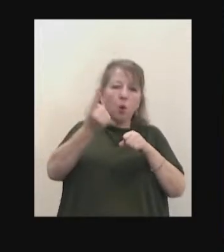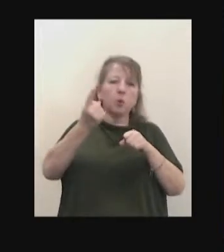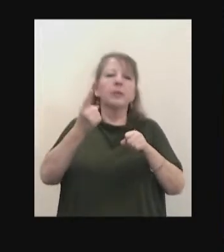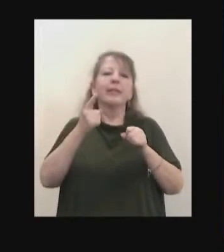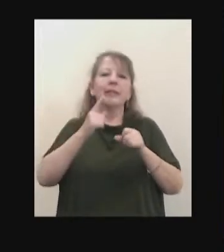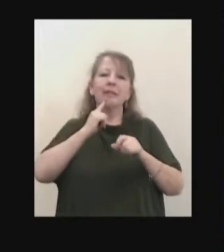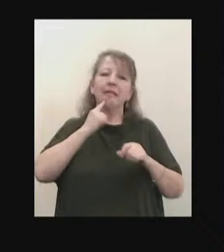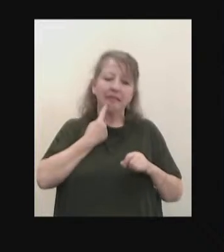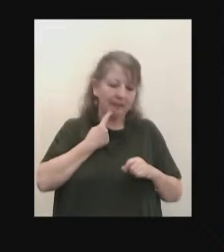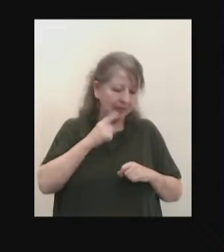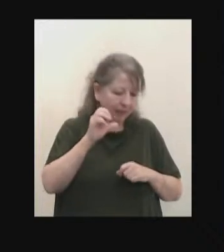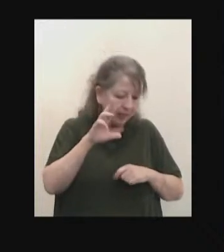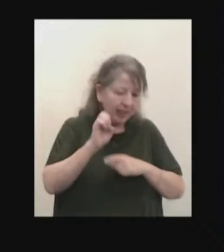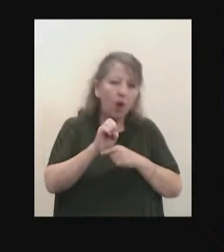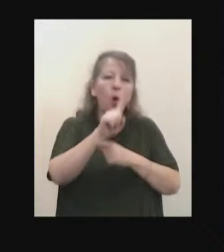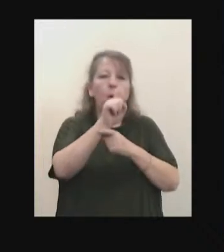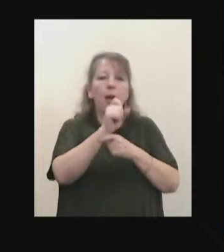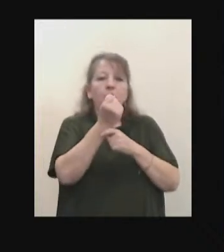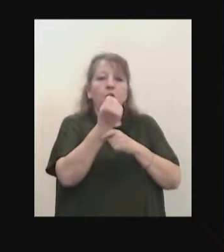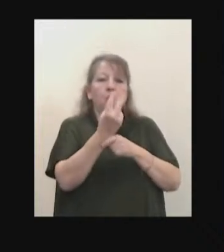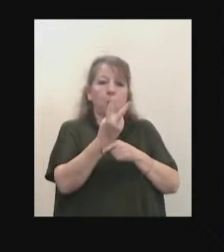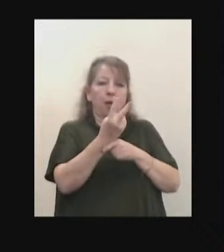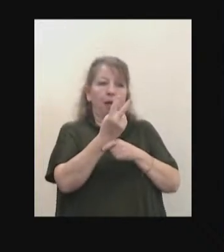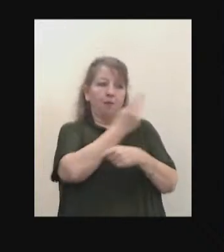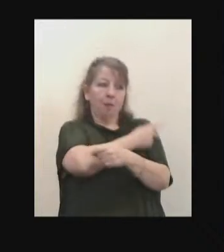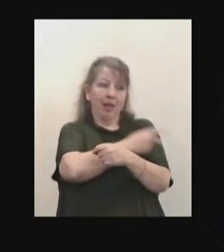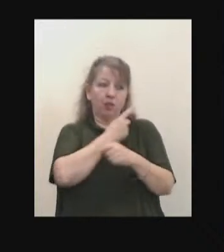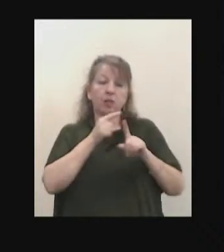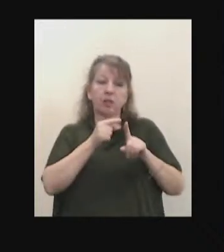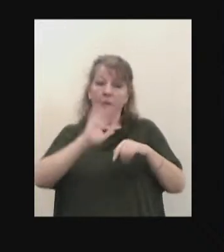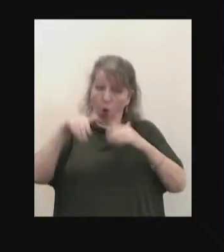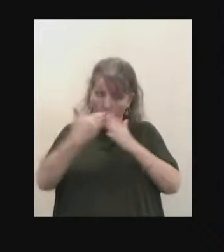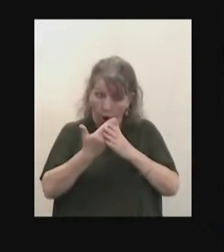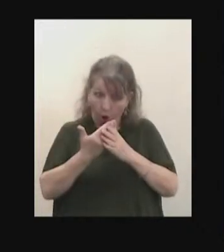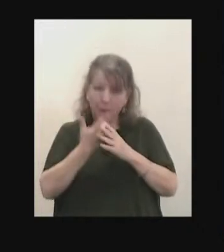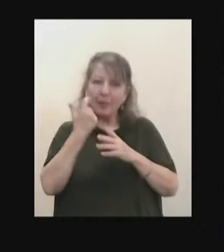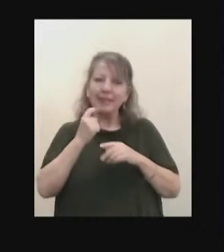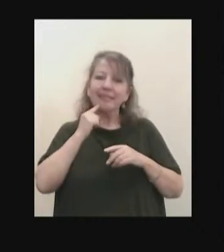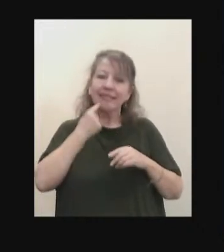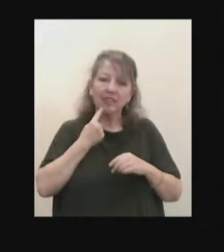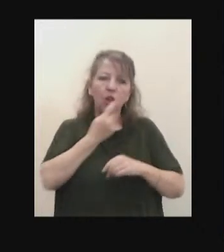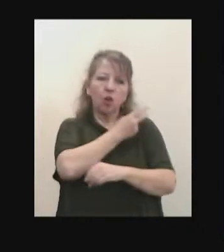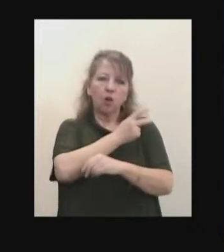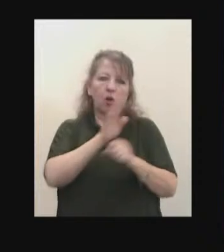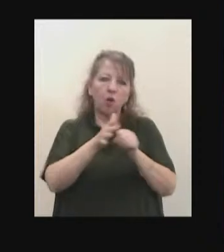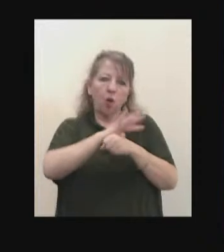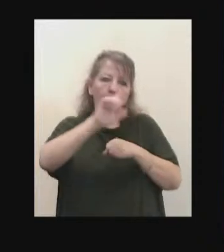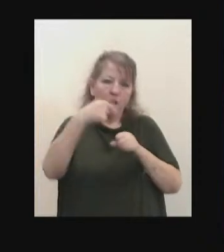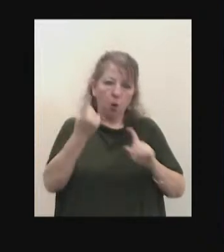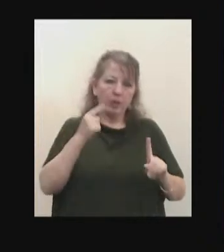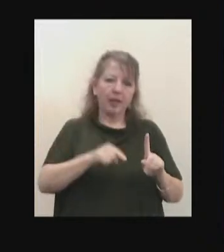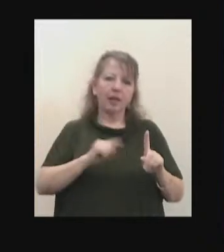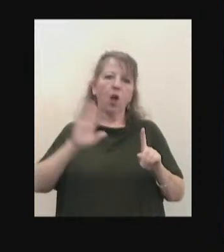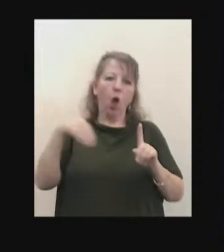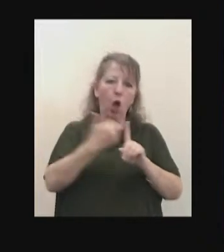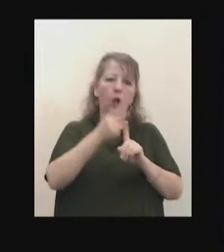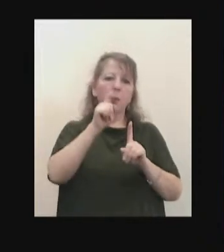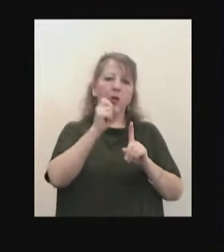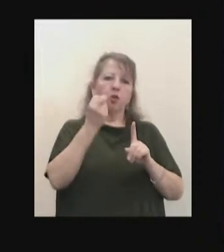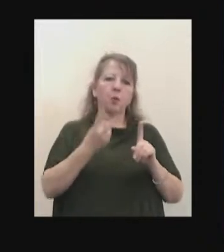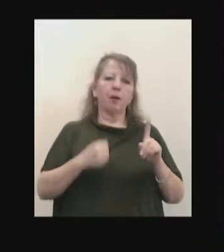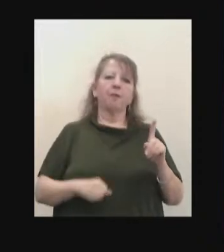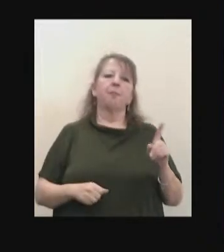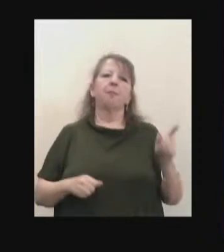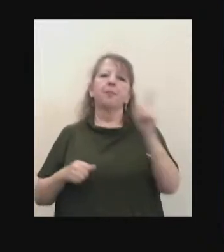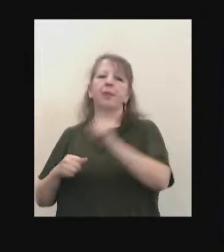and 112 patients, pretty much all of them were COVID. On November 28, 2021, St. Joe's is